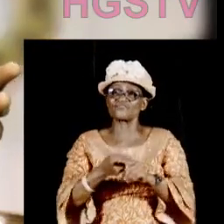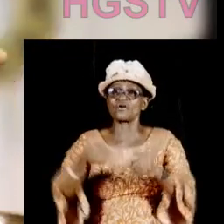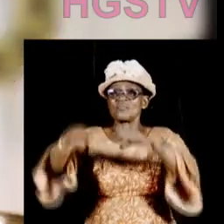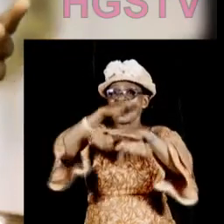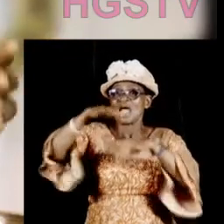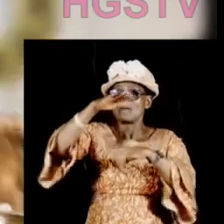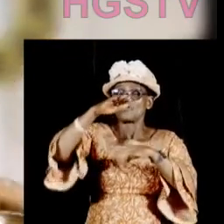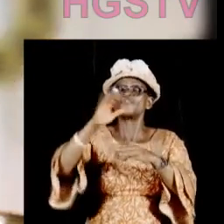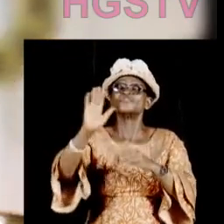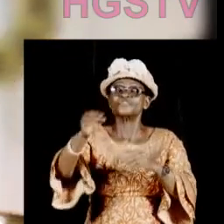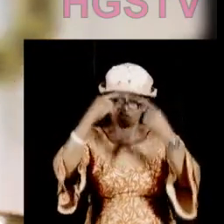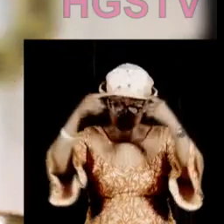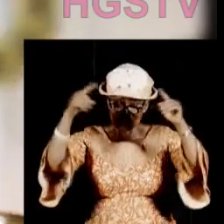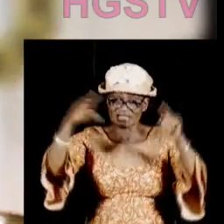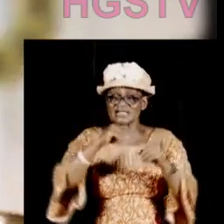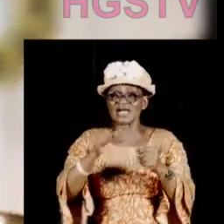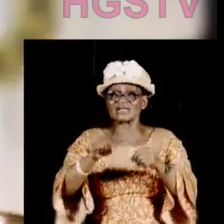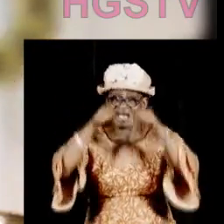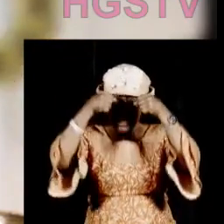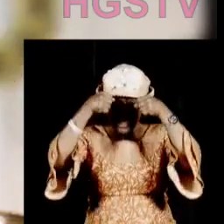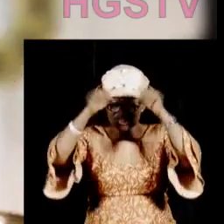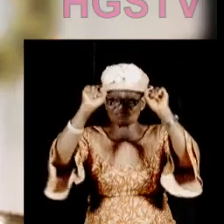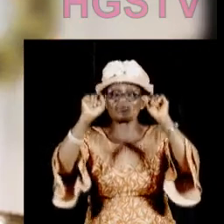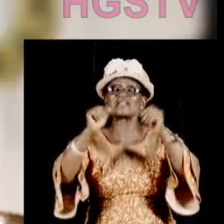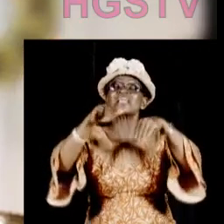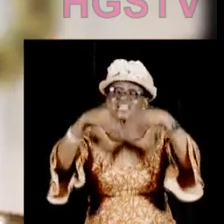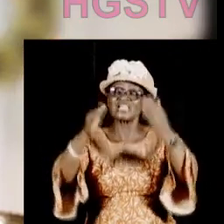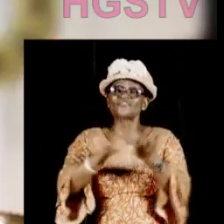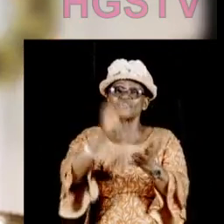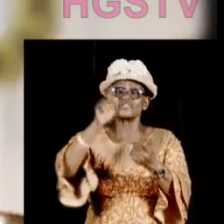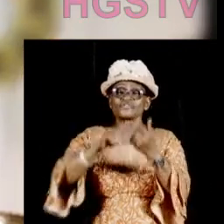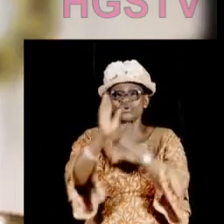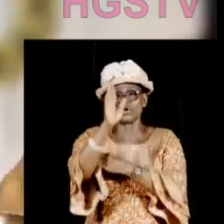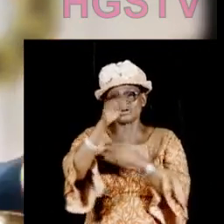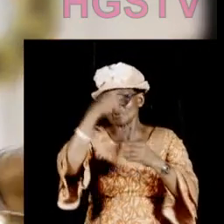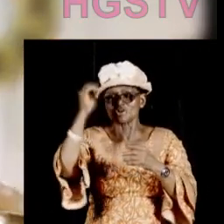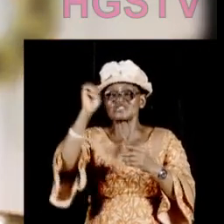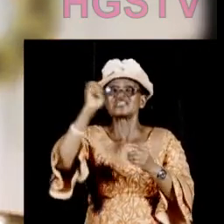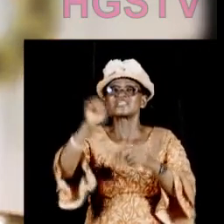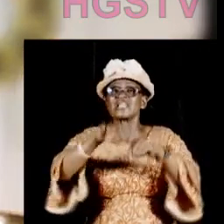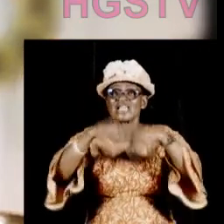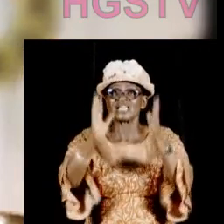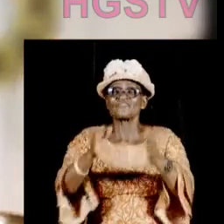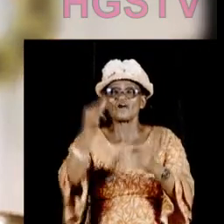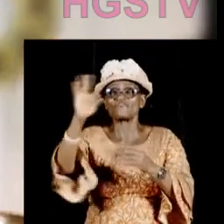achievement, give glory to God, because he's the giver of all things. Number three,